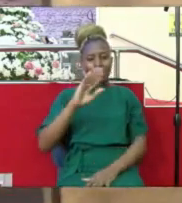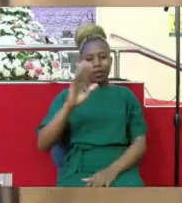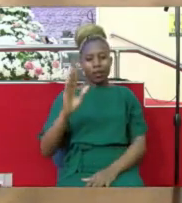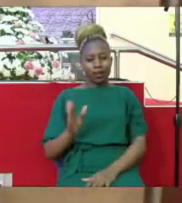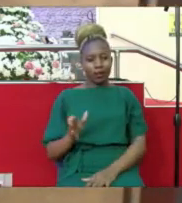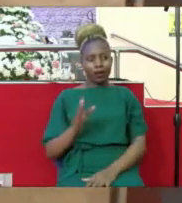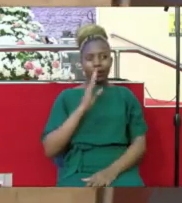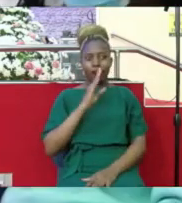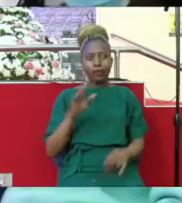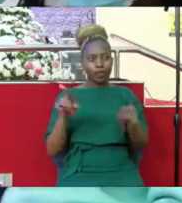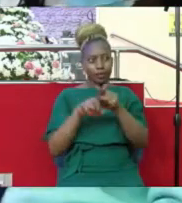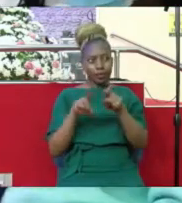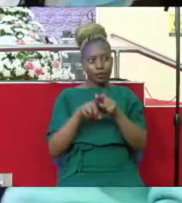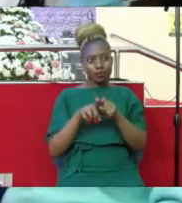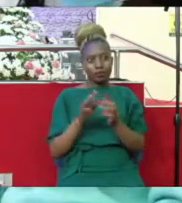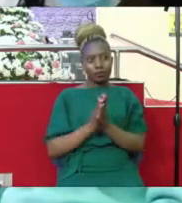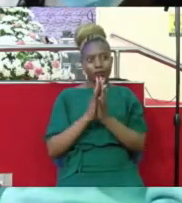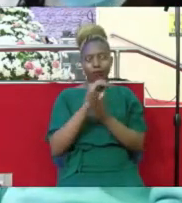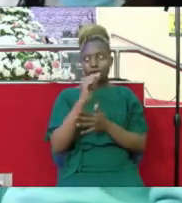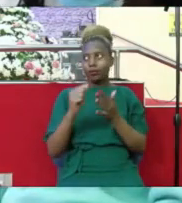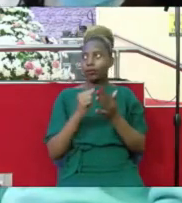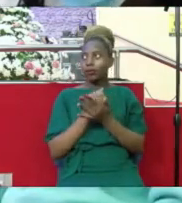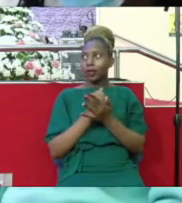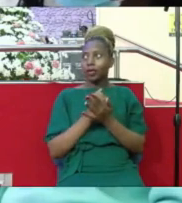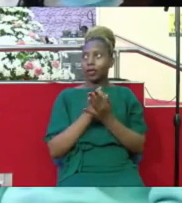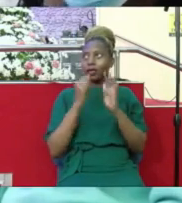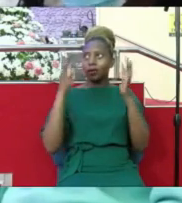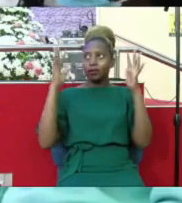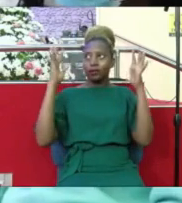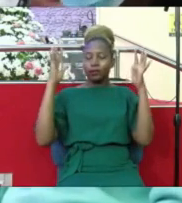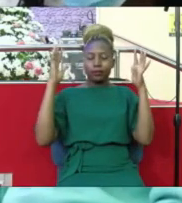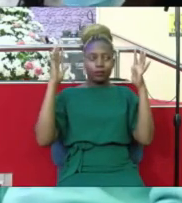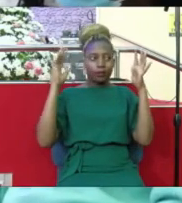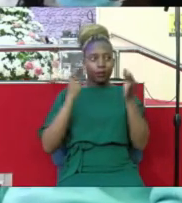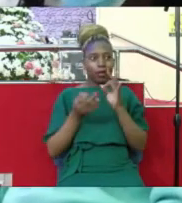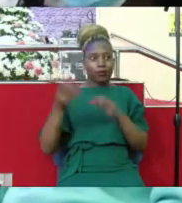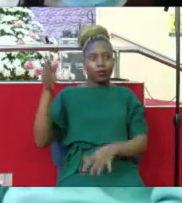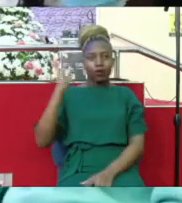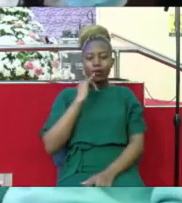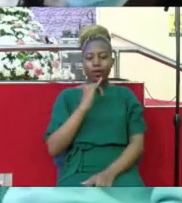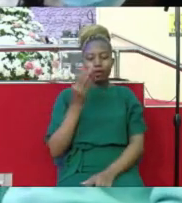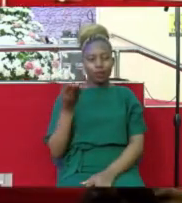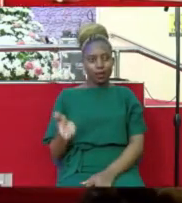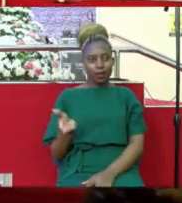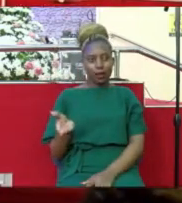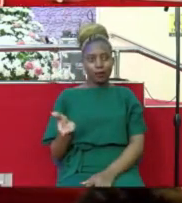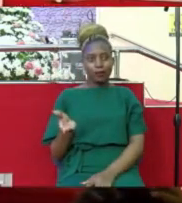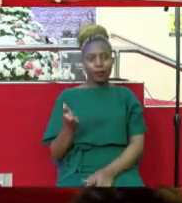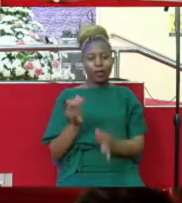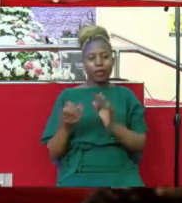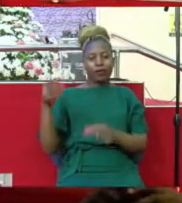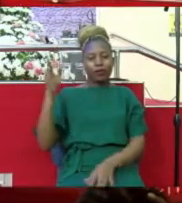be the same again. I said, God is here. And if God is